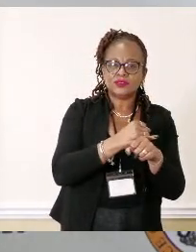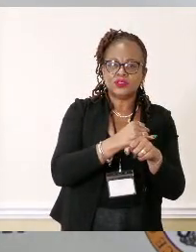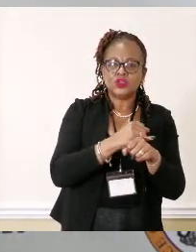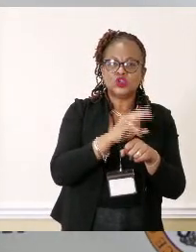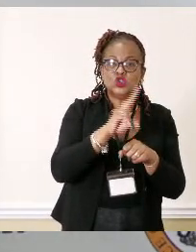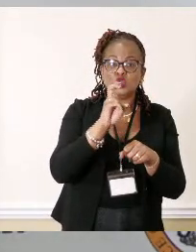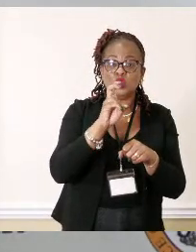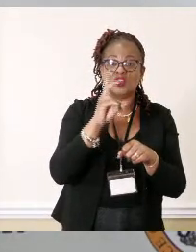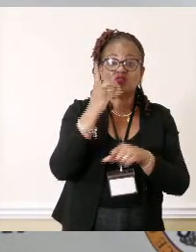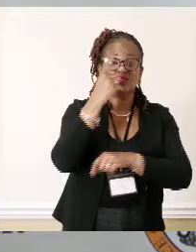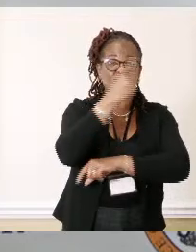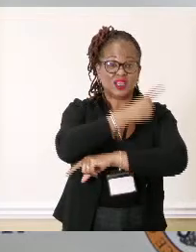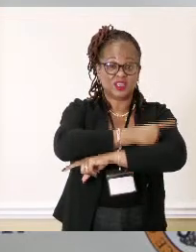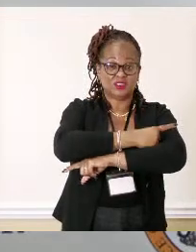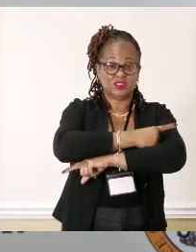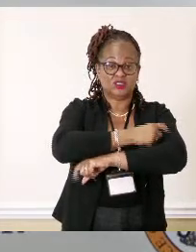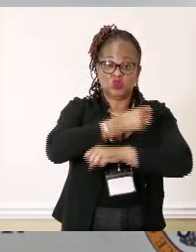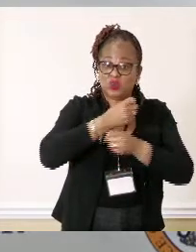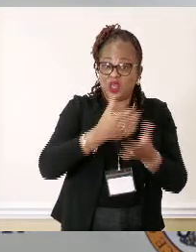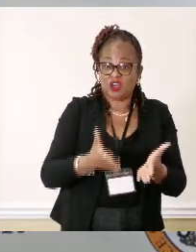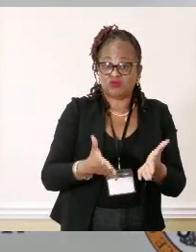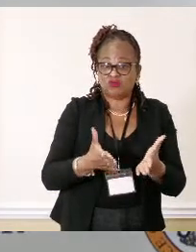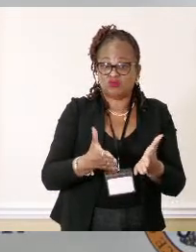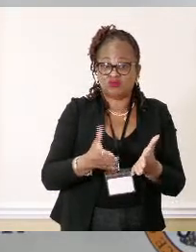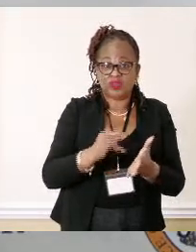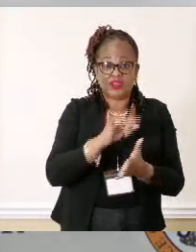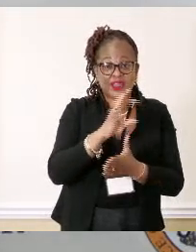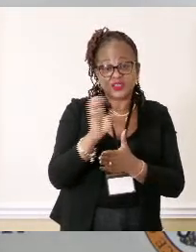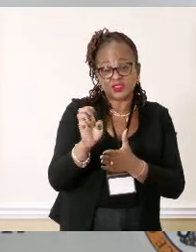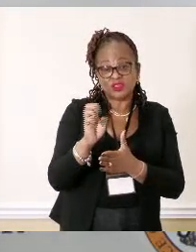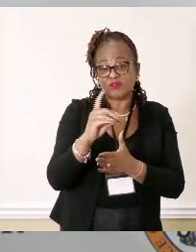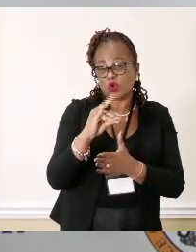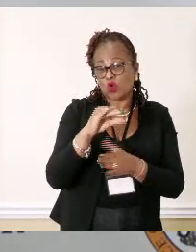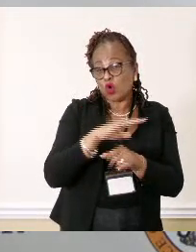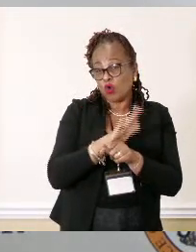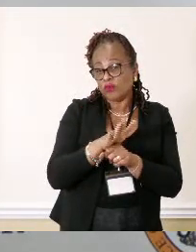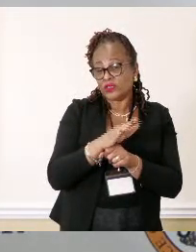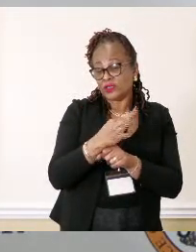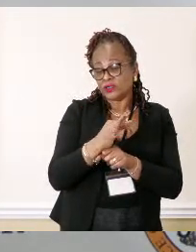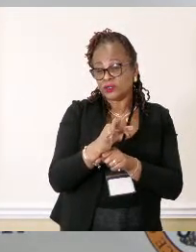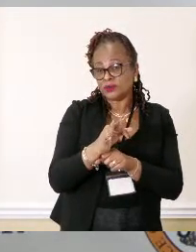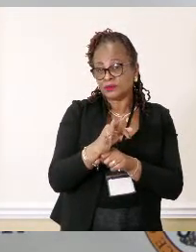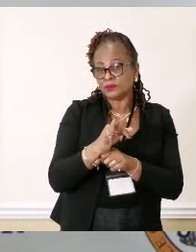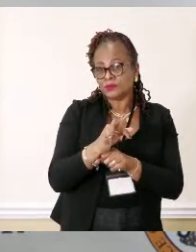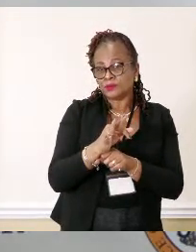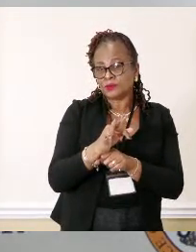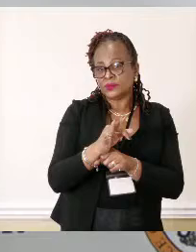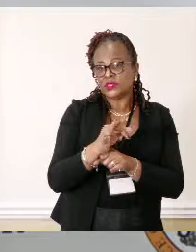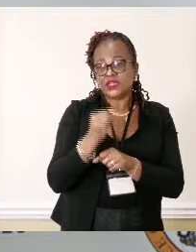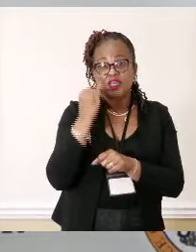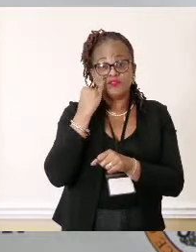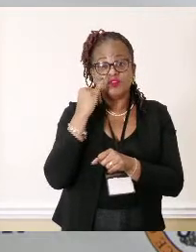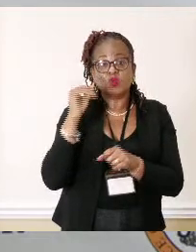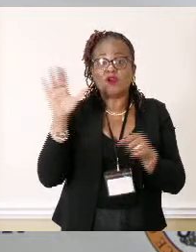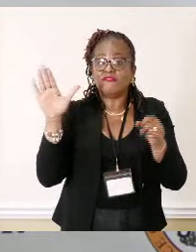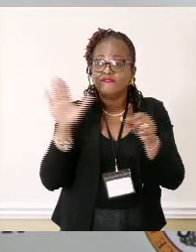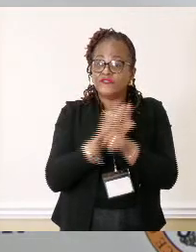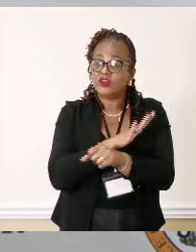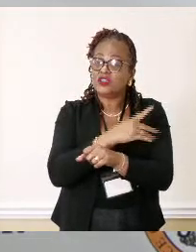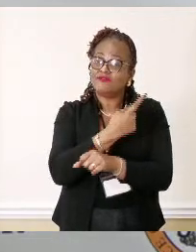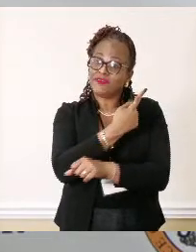200 days without a case of COVID. And should someone be fully